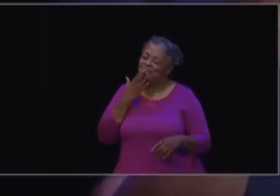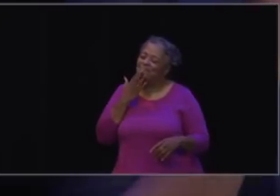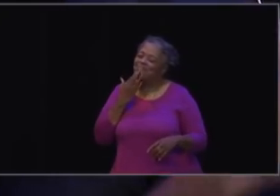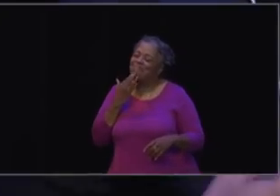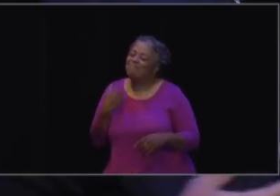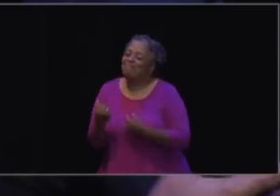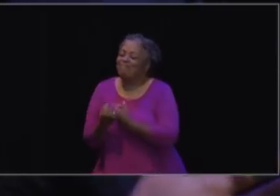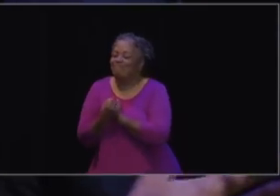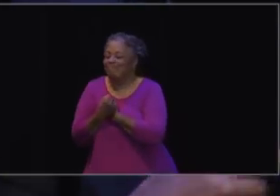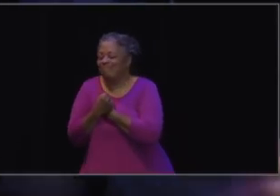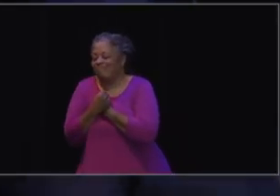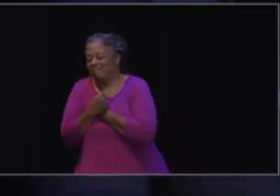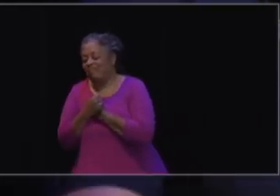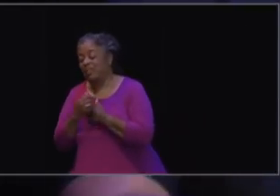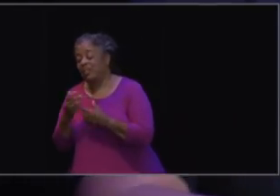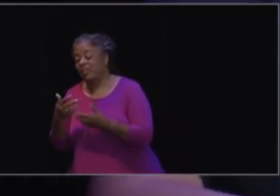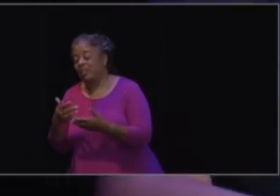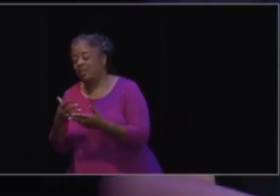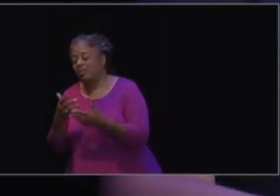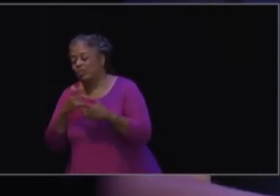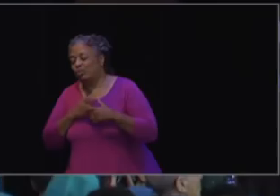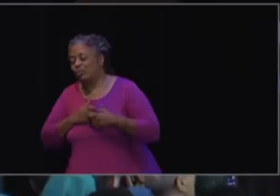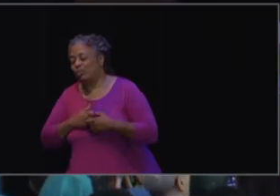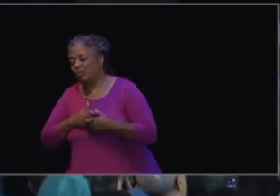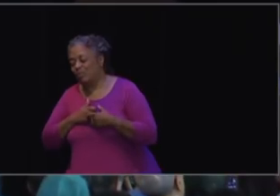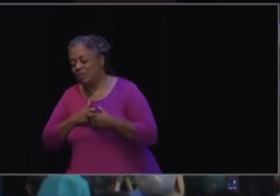Baby, baby.